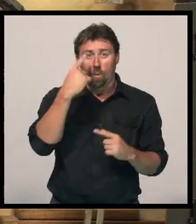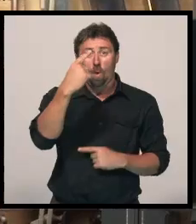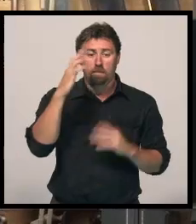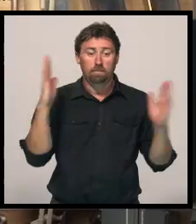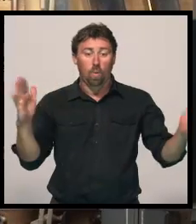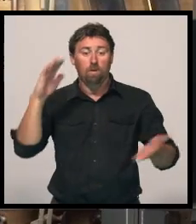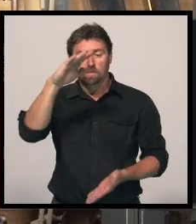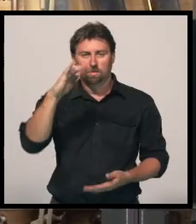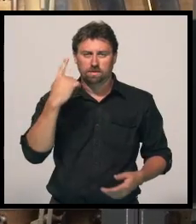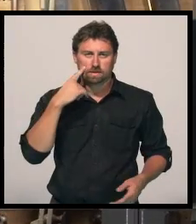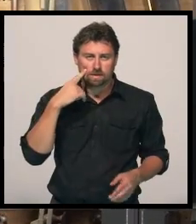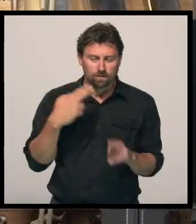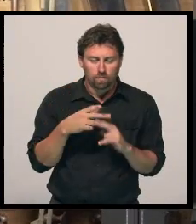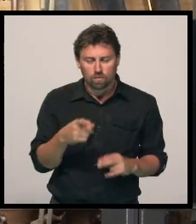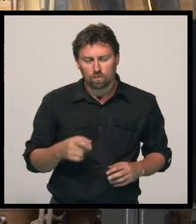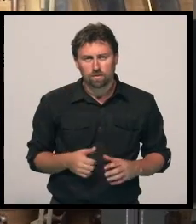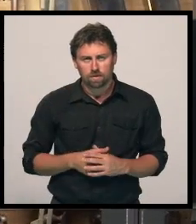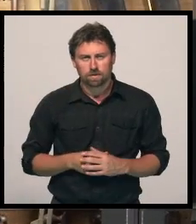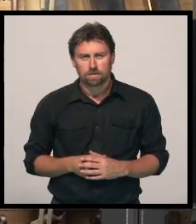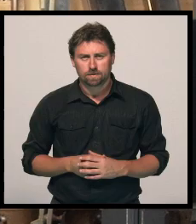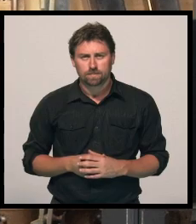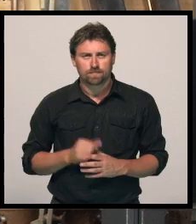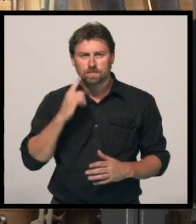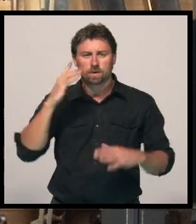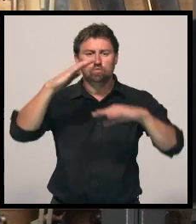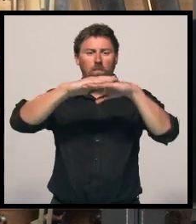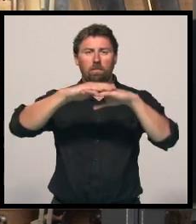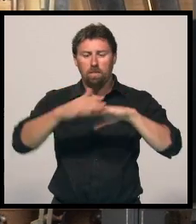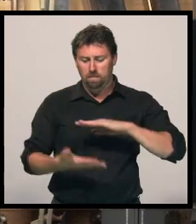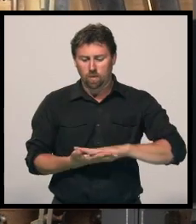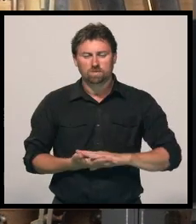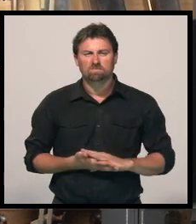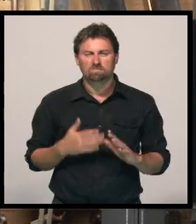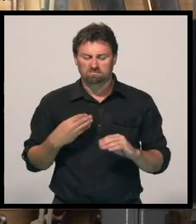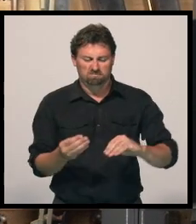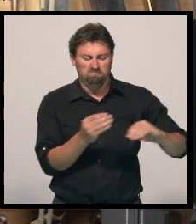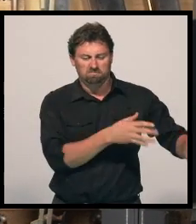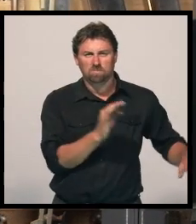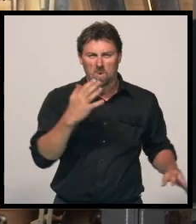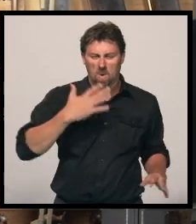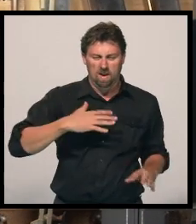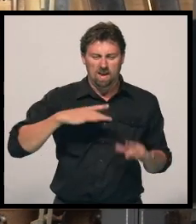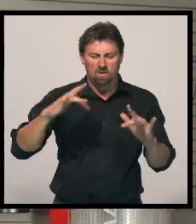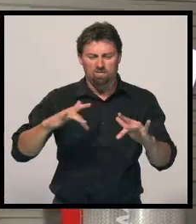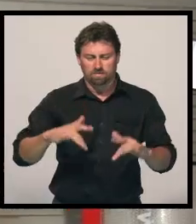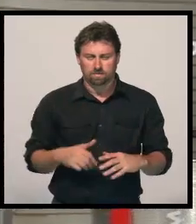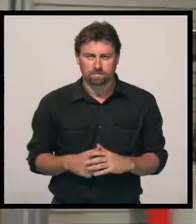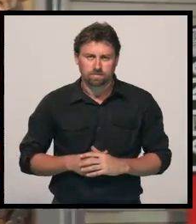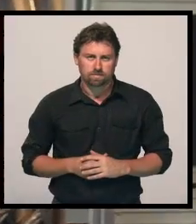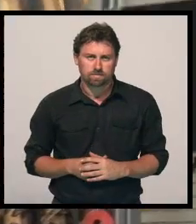with. Okay, now the top and the base we won't be needing for a while, so we'll just move all that off to one side.